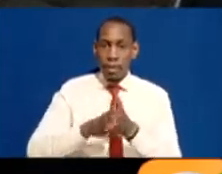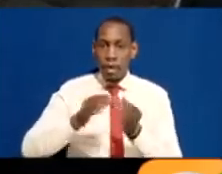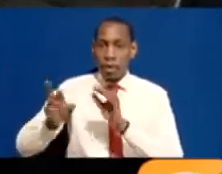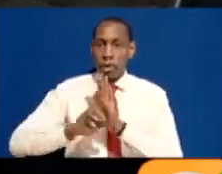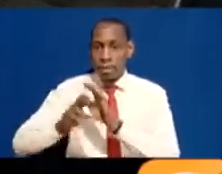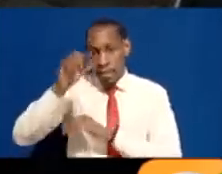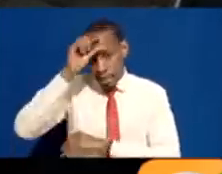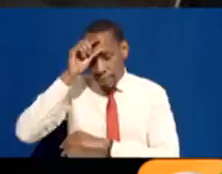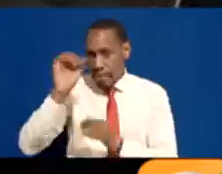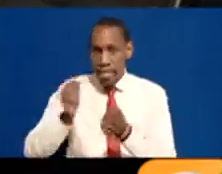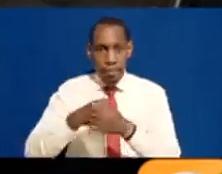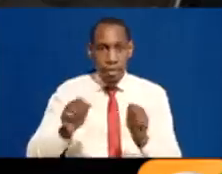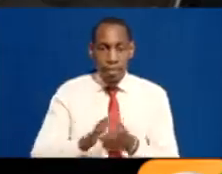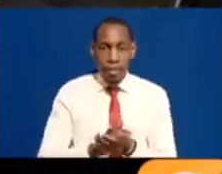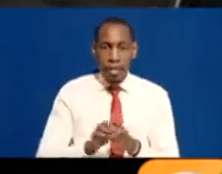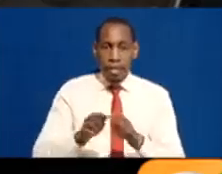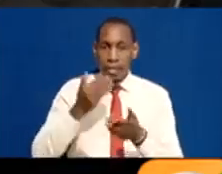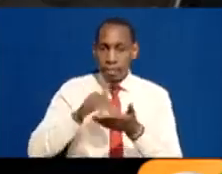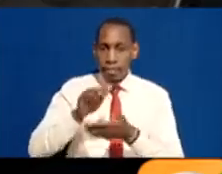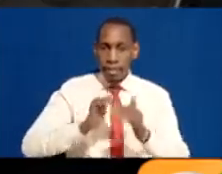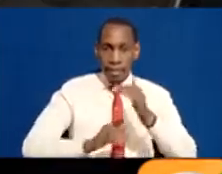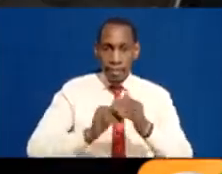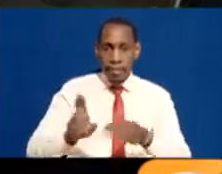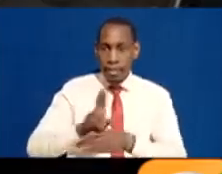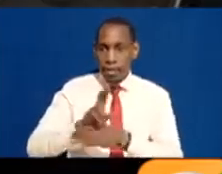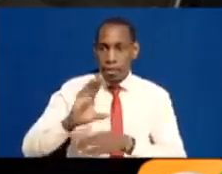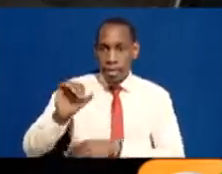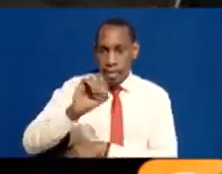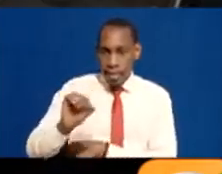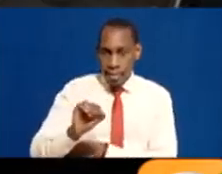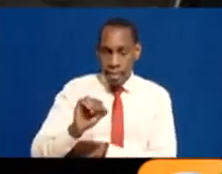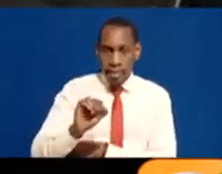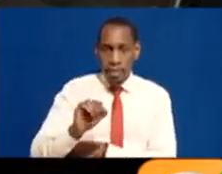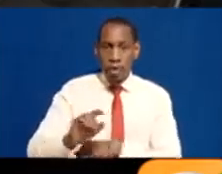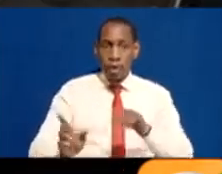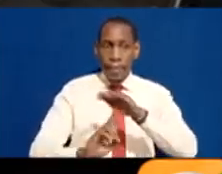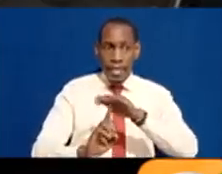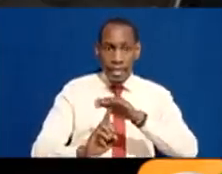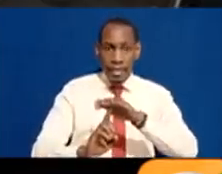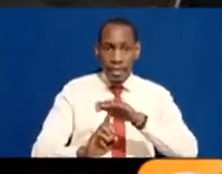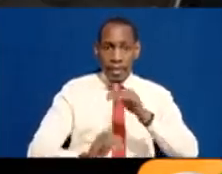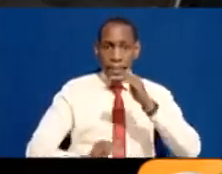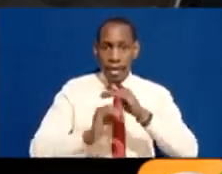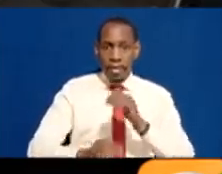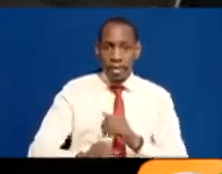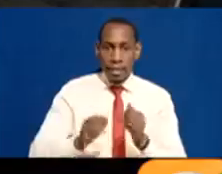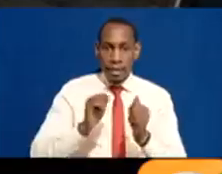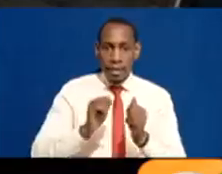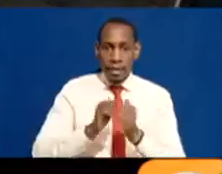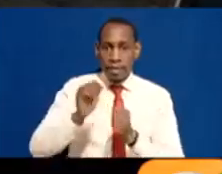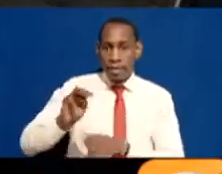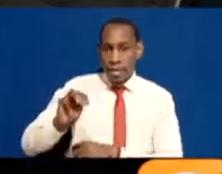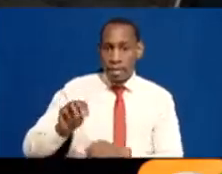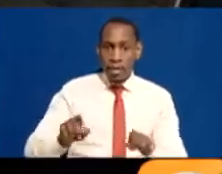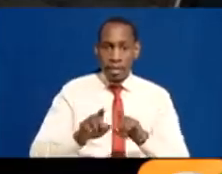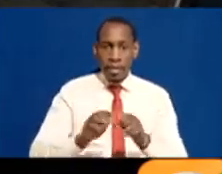represent the government of Kenya. The circular also limited expenditure by the CSs within the ministries to a maximum of 50 million shillings,